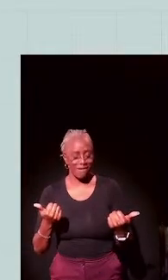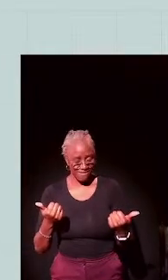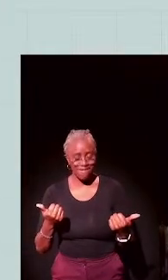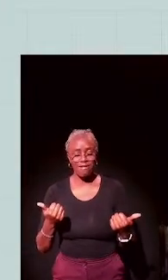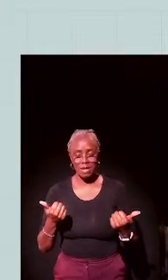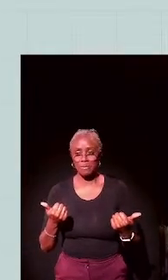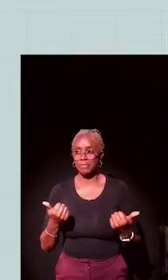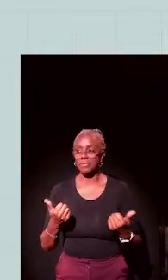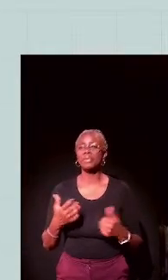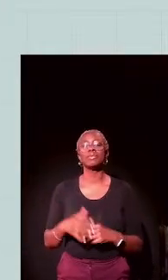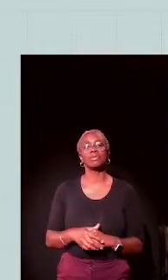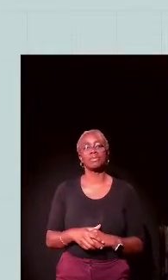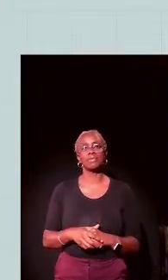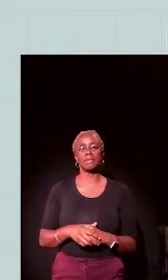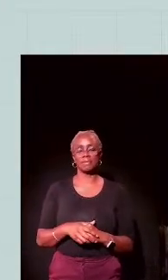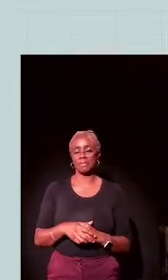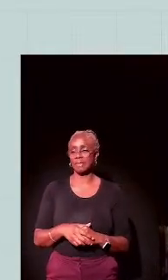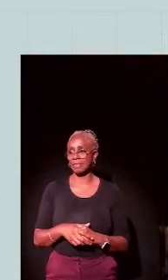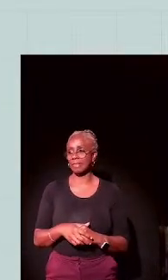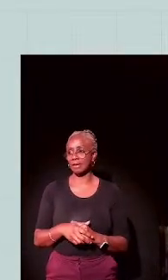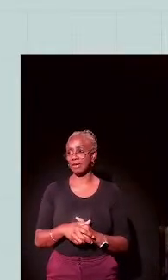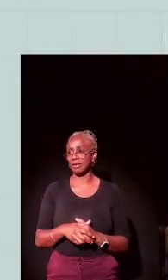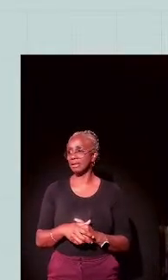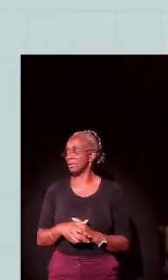processing sketch that I've written.